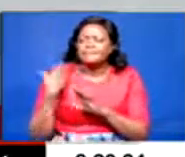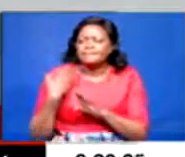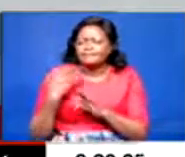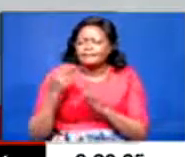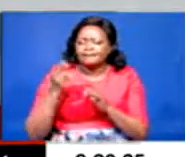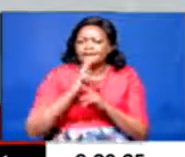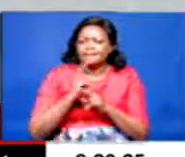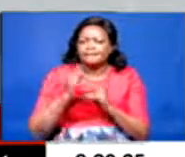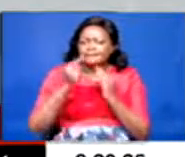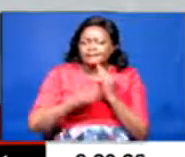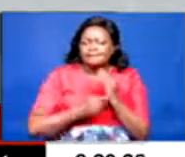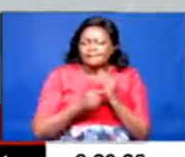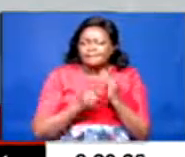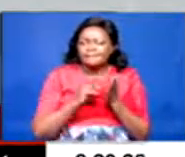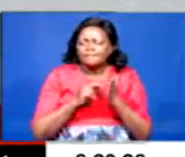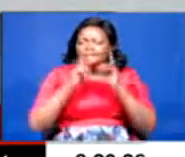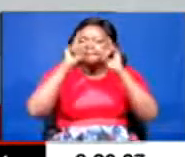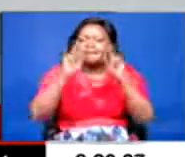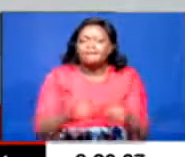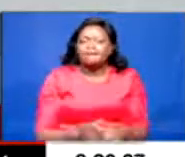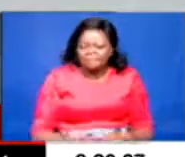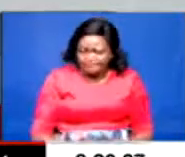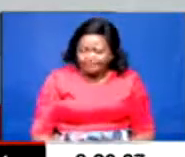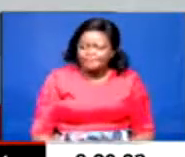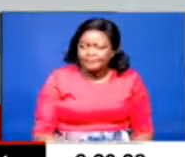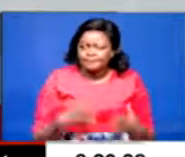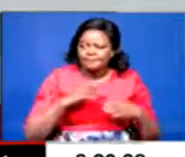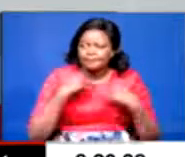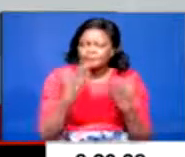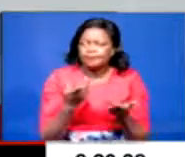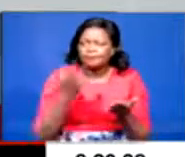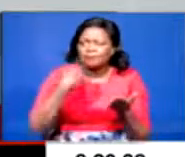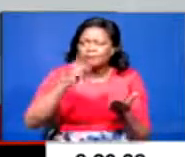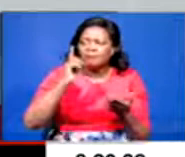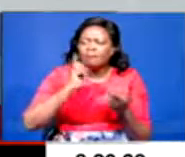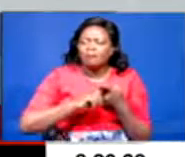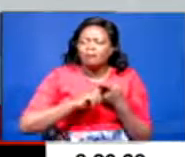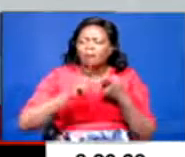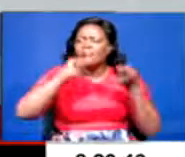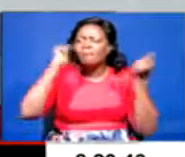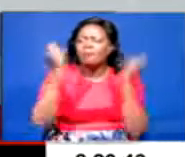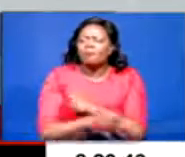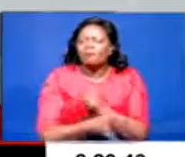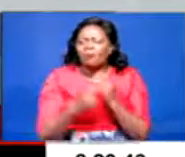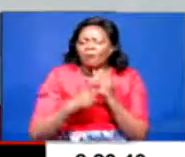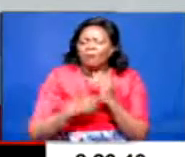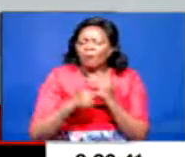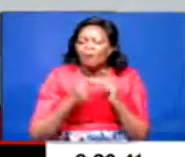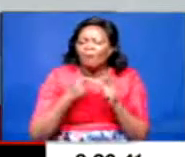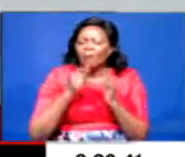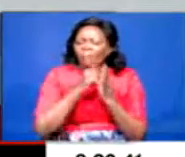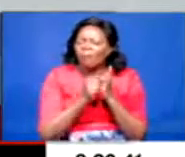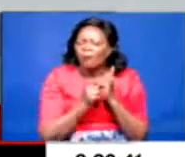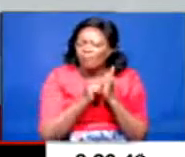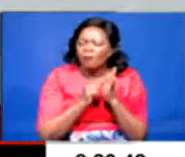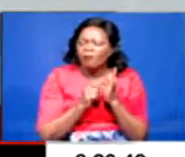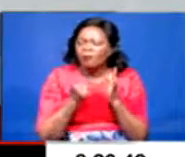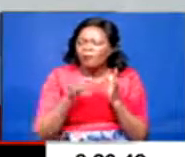register, there has to be the person who gives you the authorization to revert to manual from using KIMS kit is Chebukati